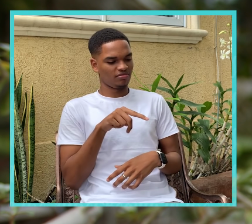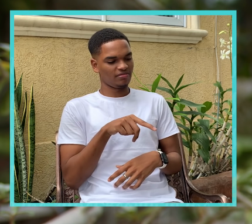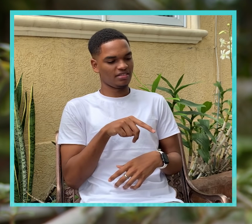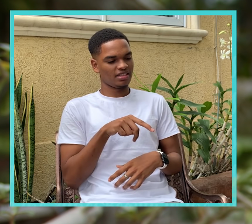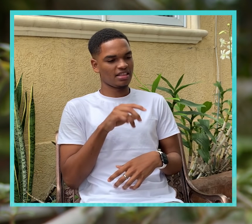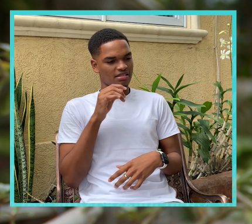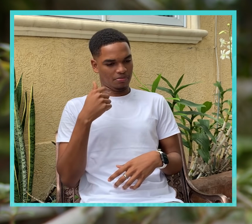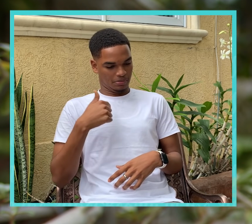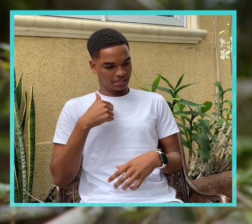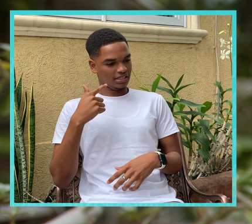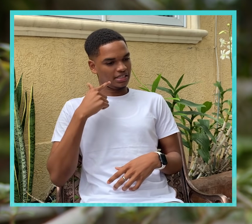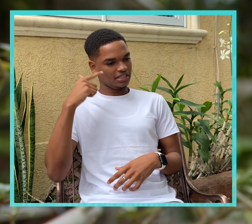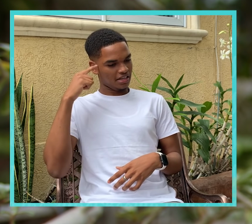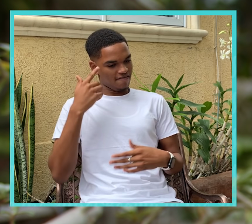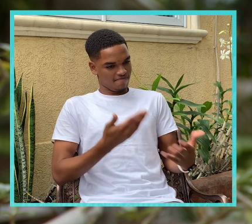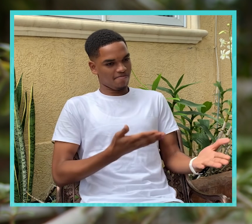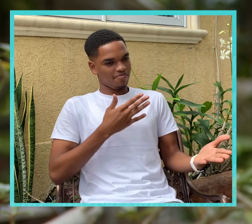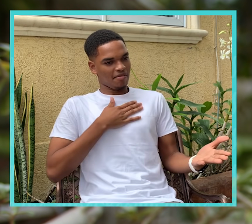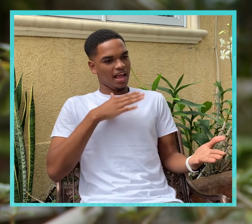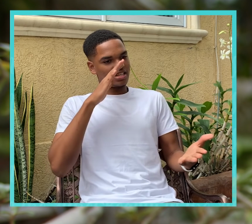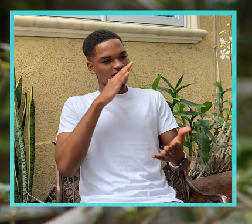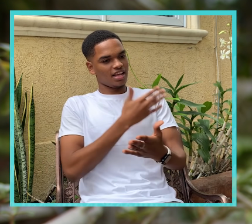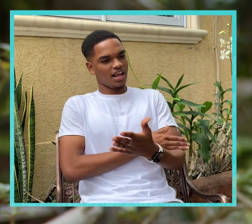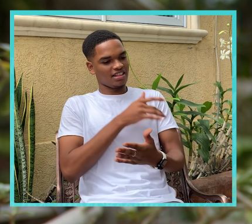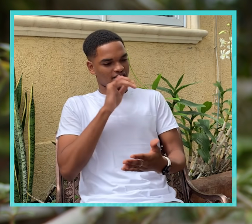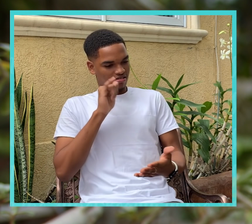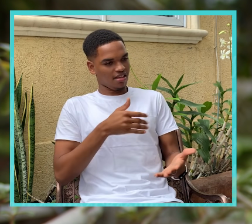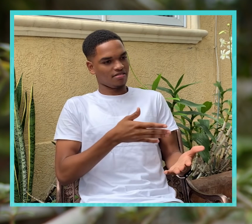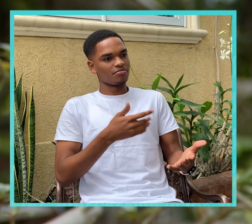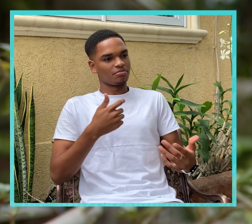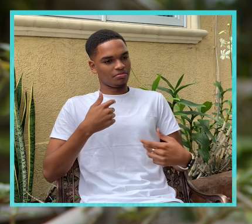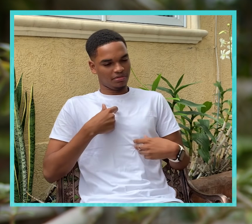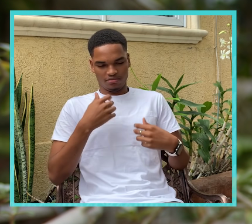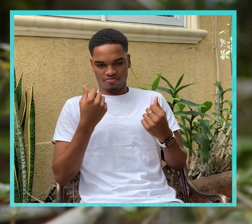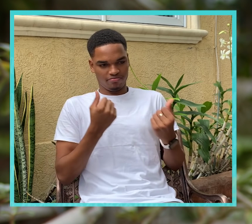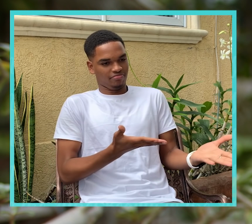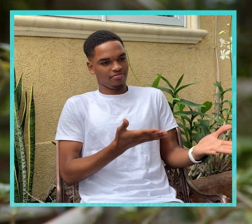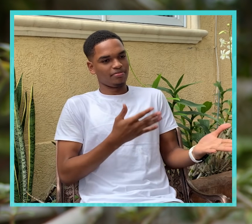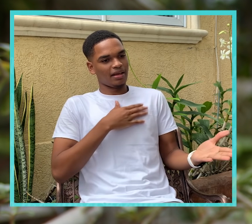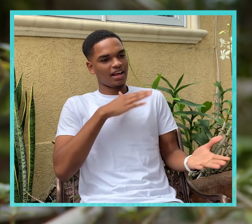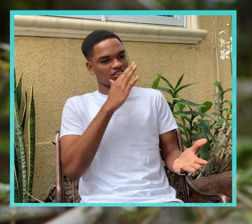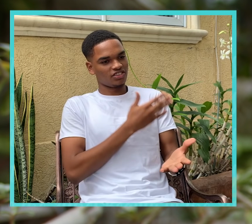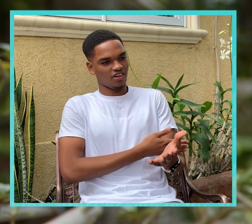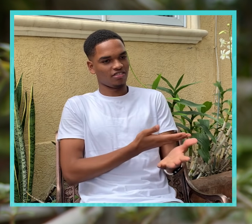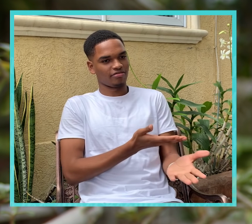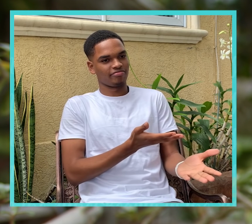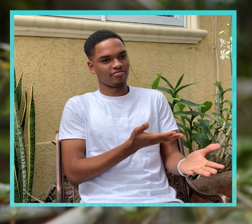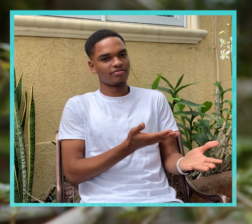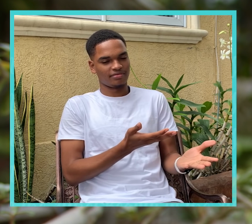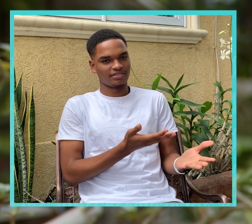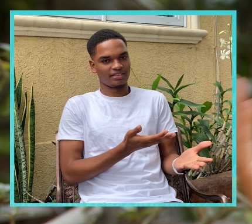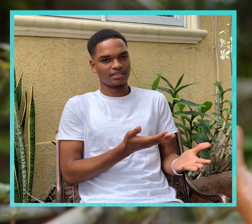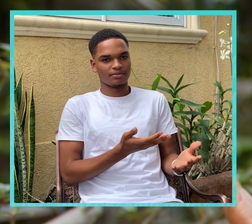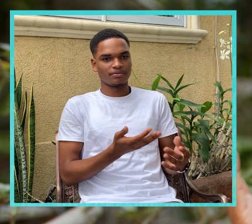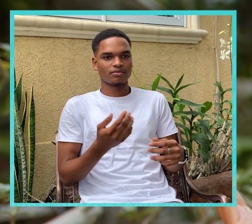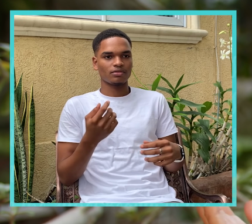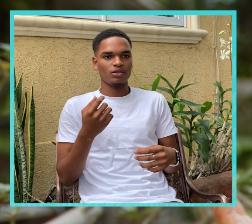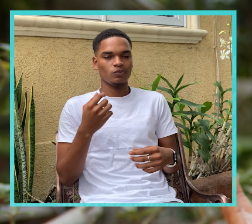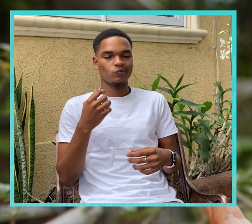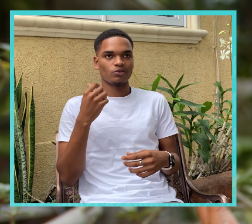I am deaf. This is my daughter. And this is what I produce. Right. Because I am deaf. And I